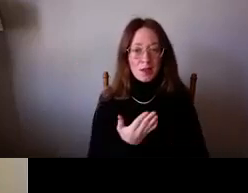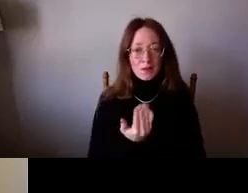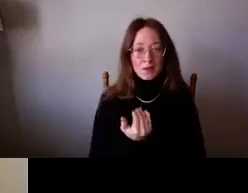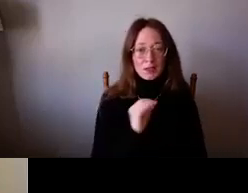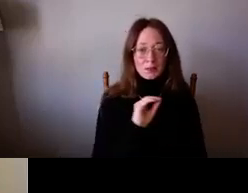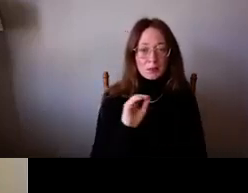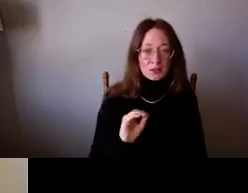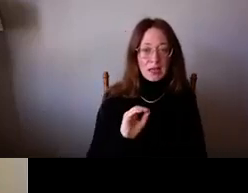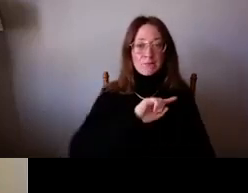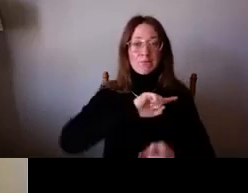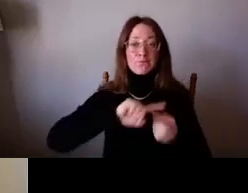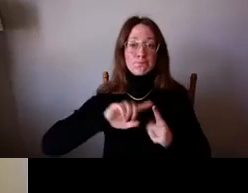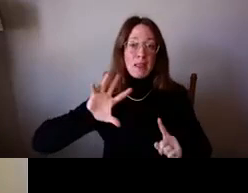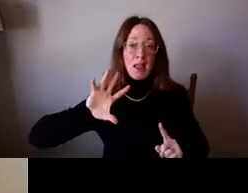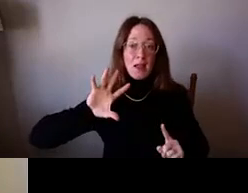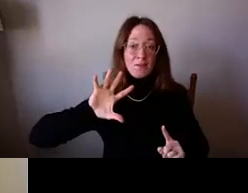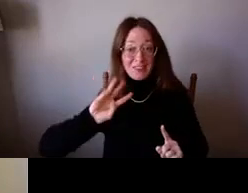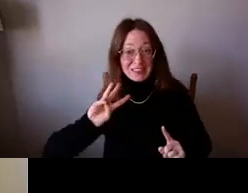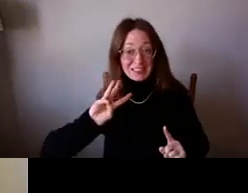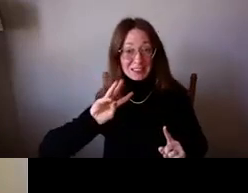to 56%.